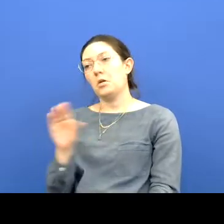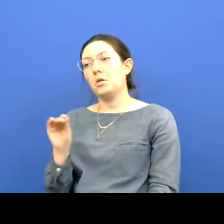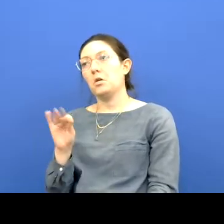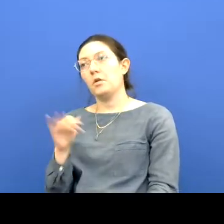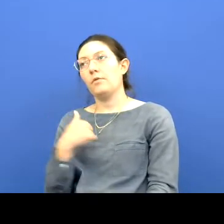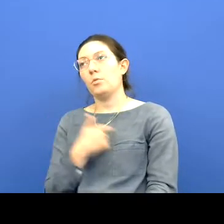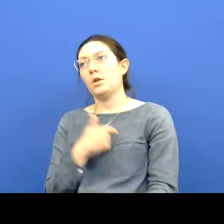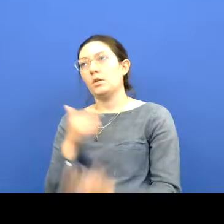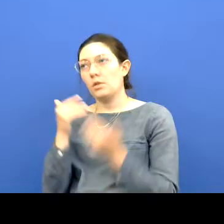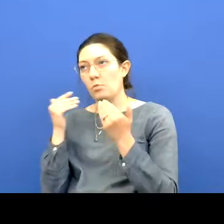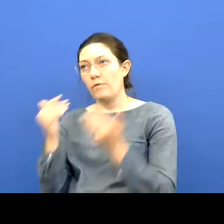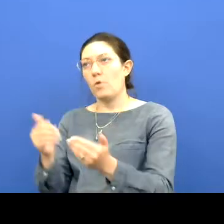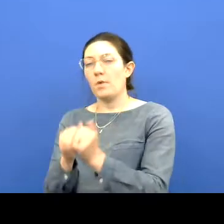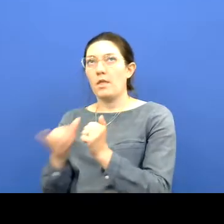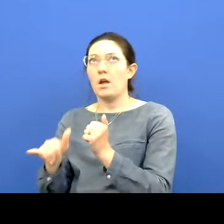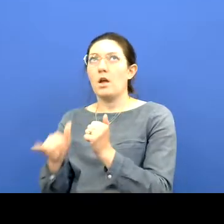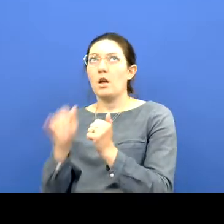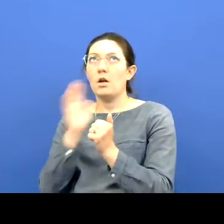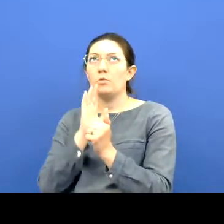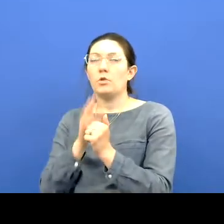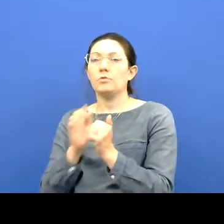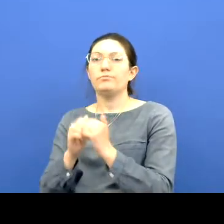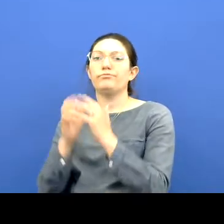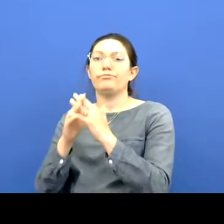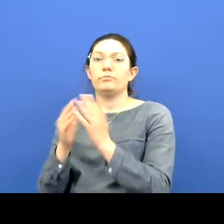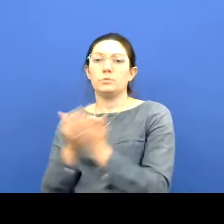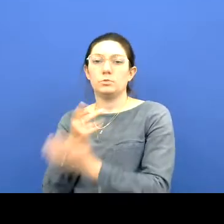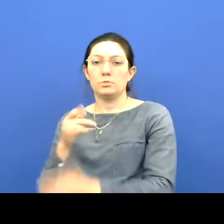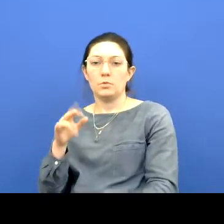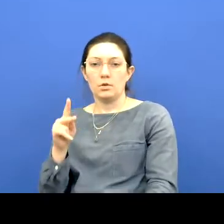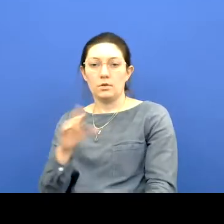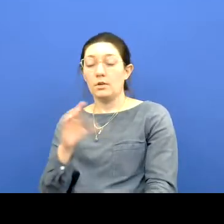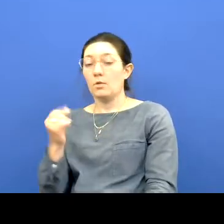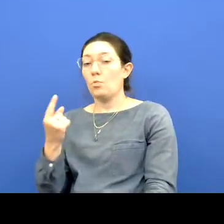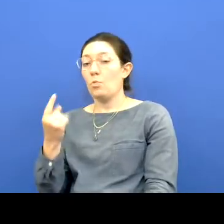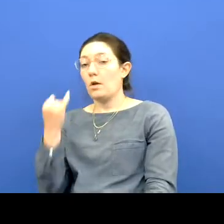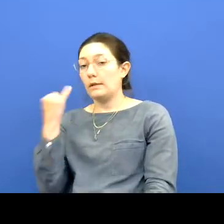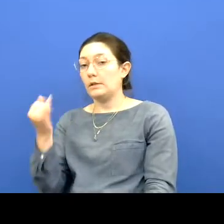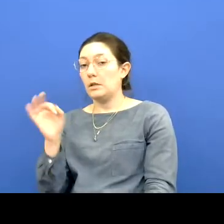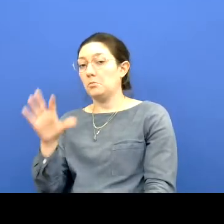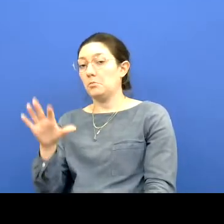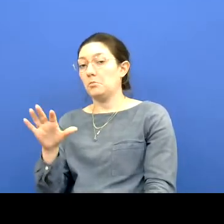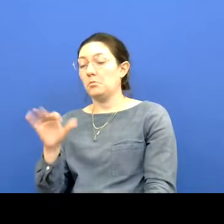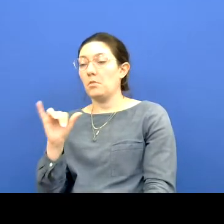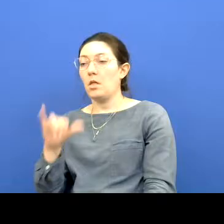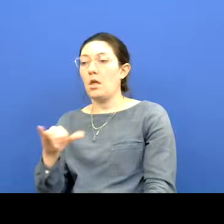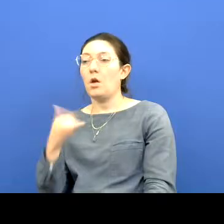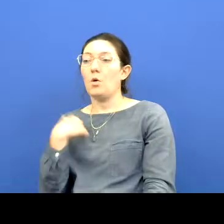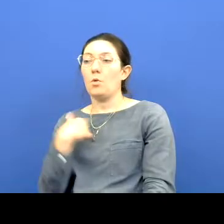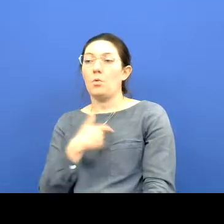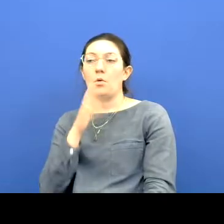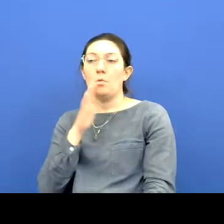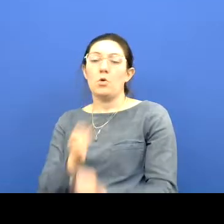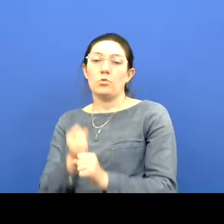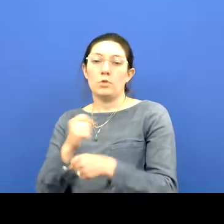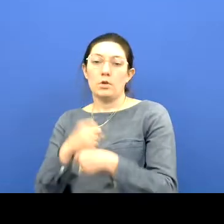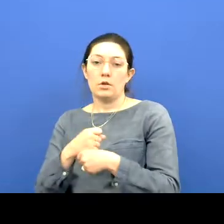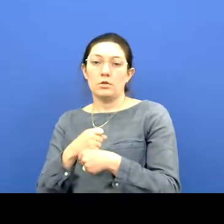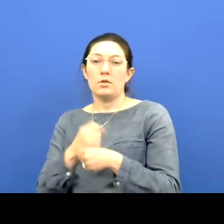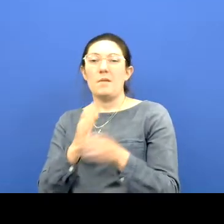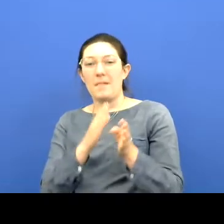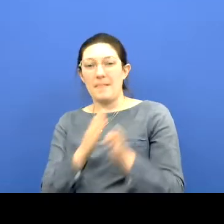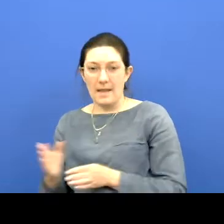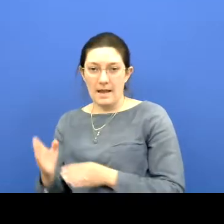that, I should say. And then one of the ideas is that there would be a creation of a planned unit